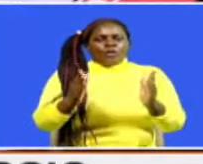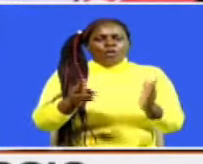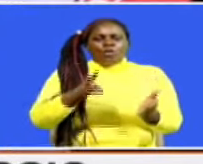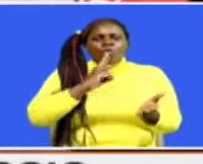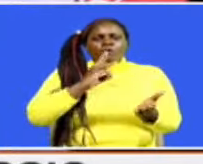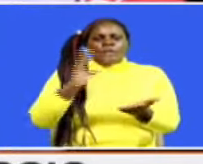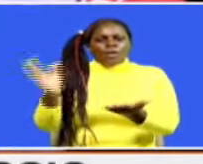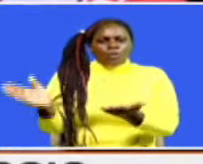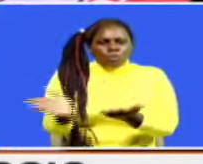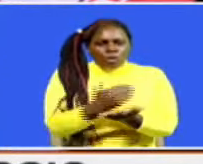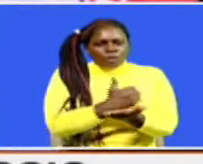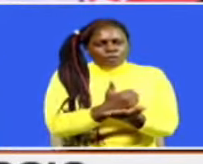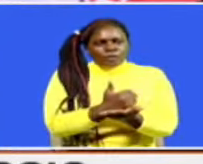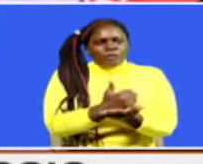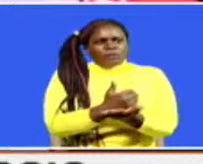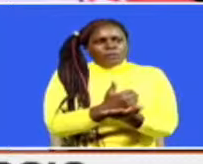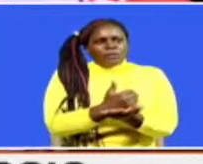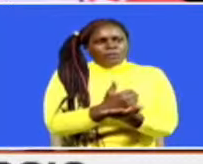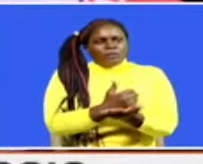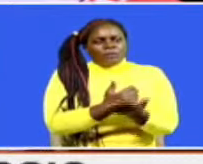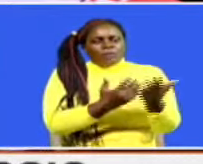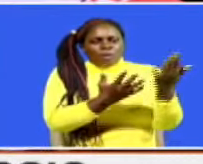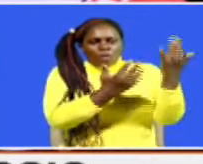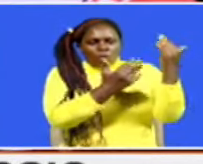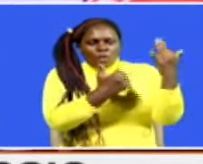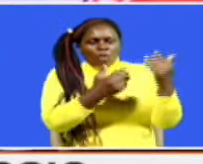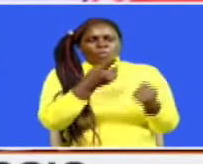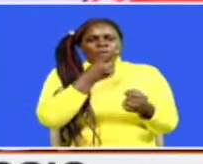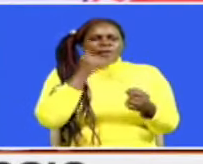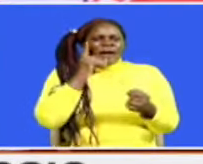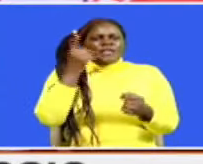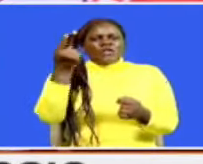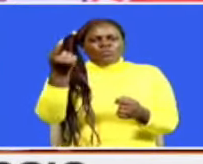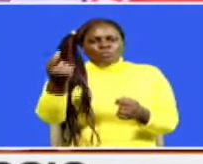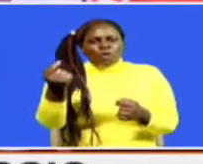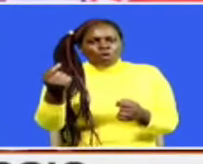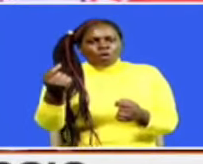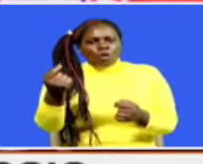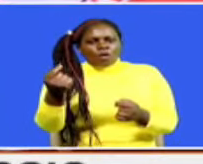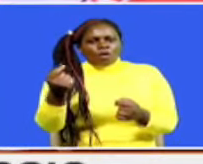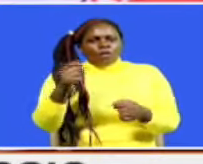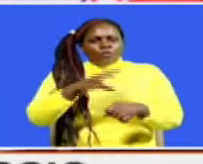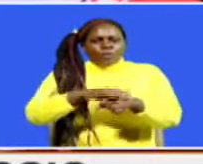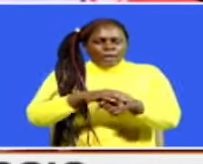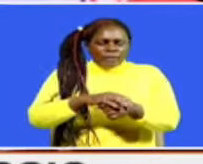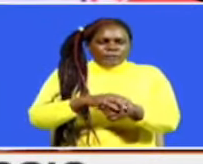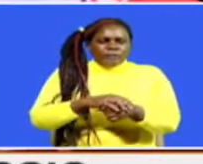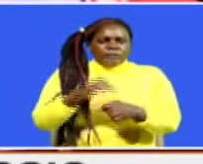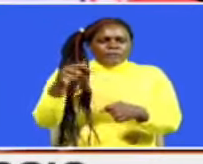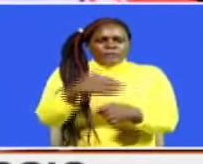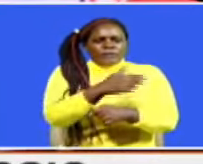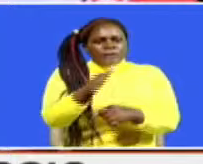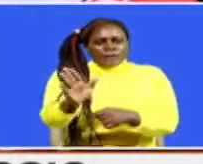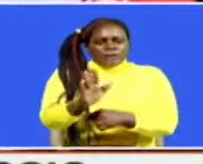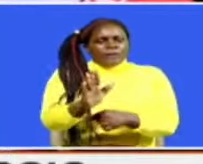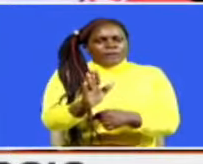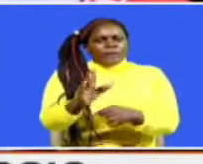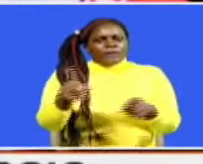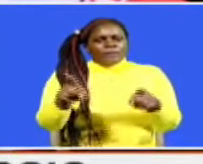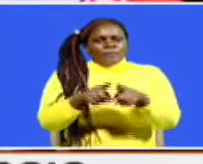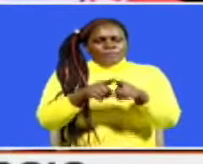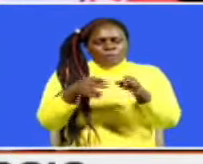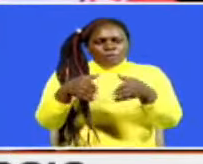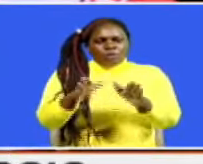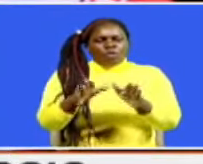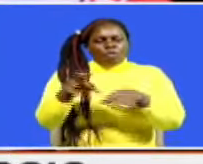away. So, yeah, let's hope it dries up a little bit. I think some of it's going to be extremely muddy and very tricky. And then I think the roads are